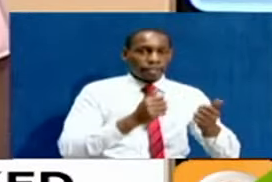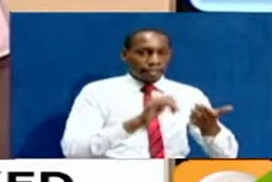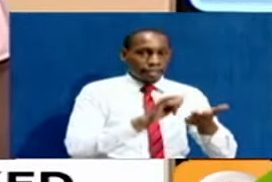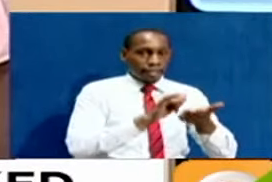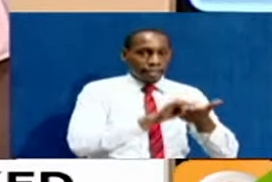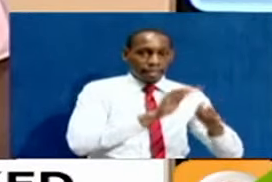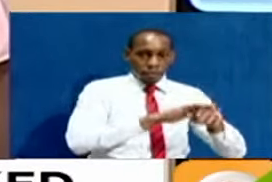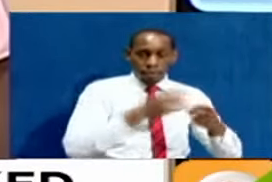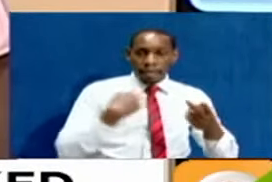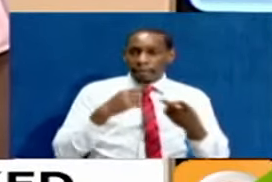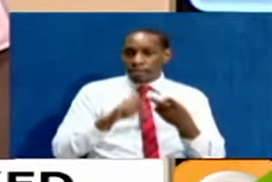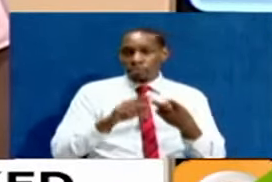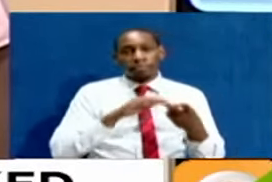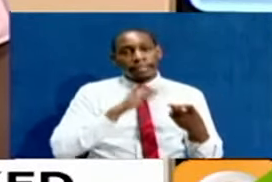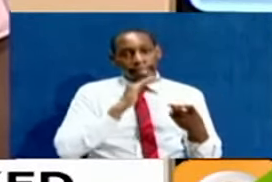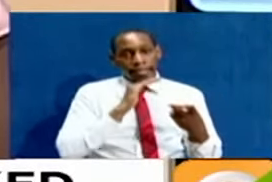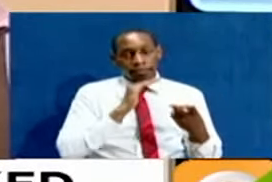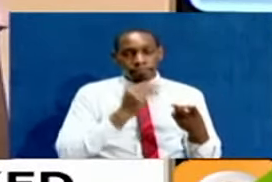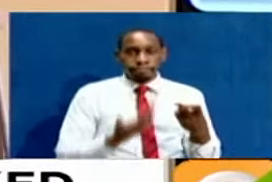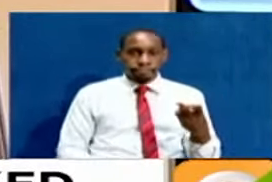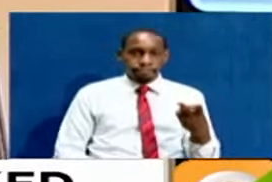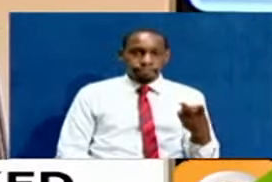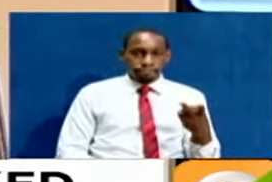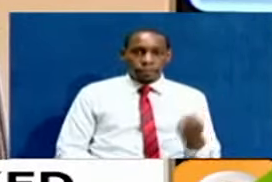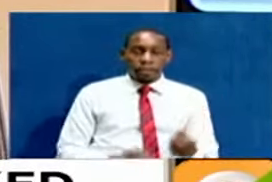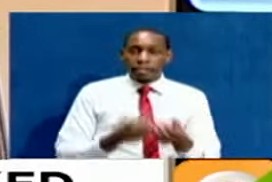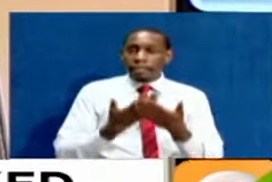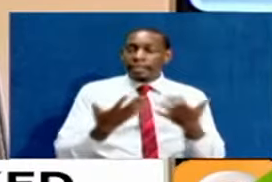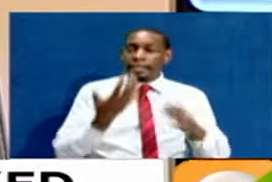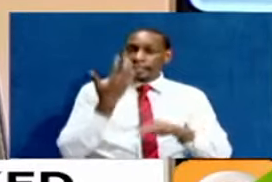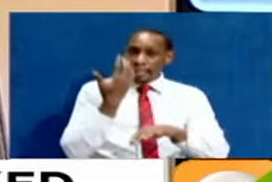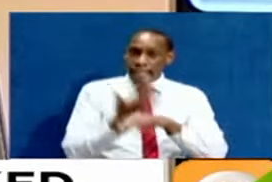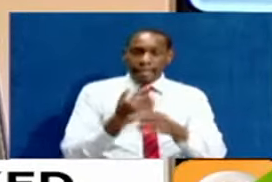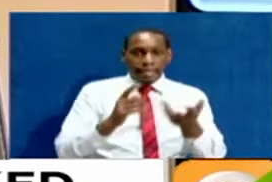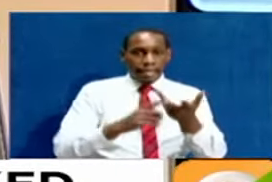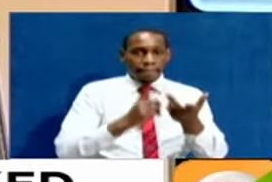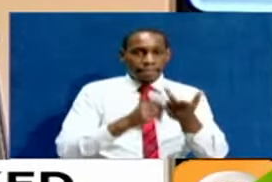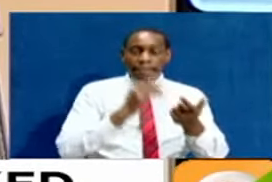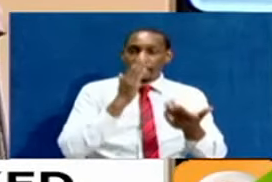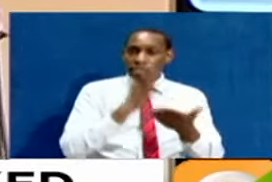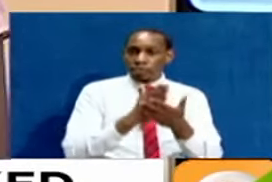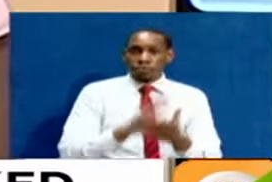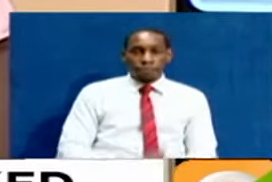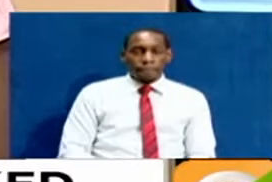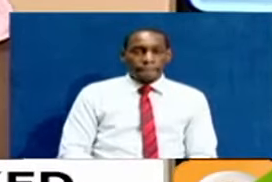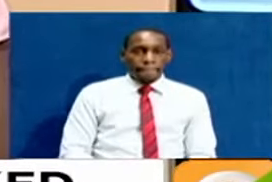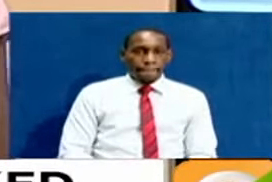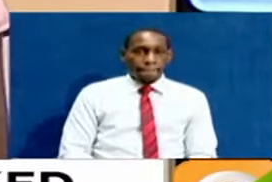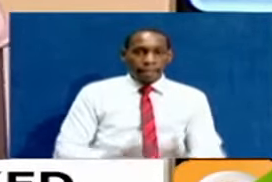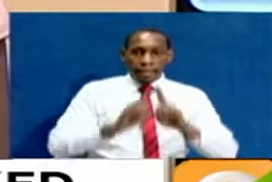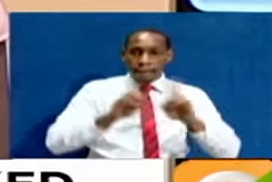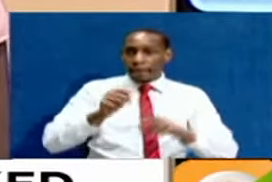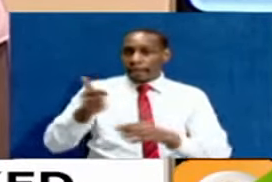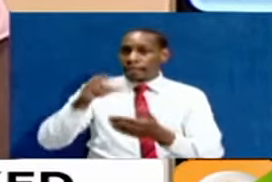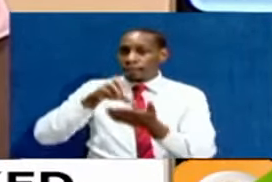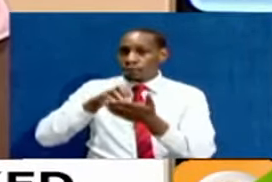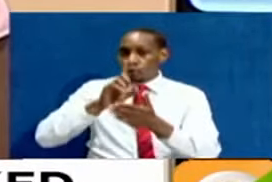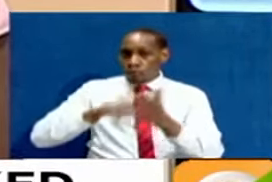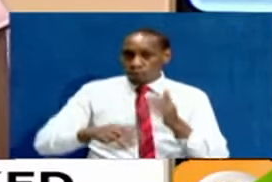Two, they die. Yep. Things are thick. The numbers are what they are. But on the other